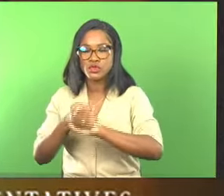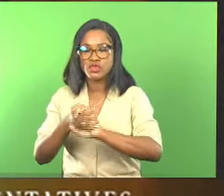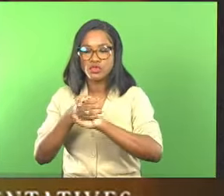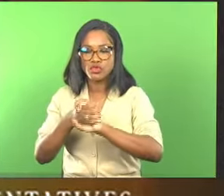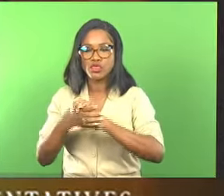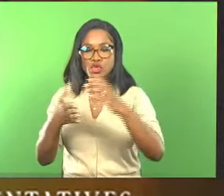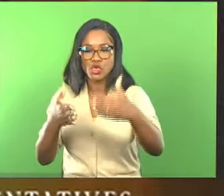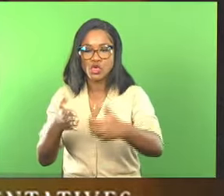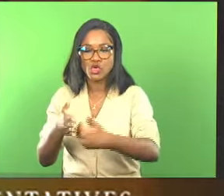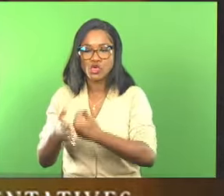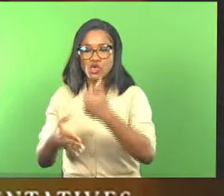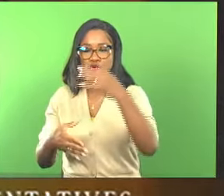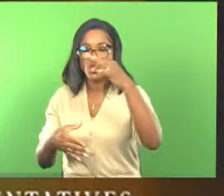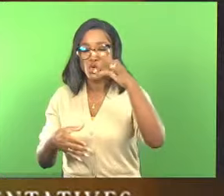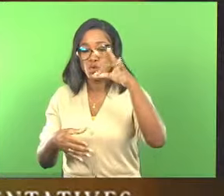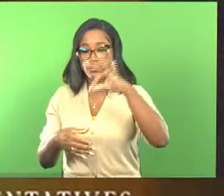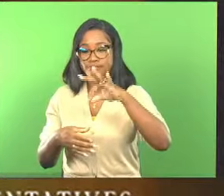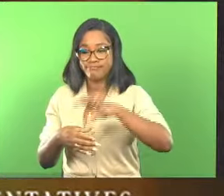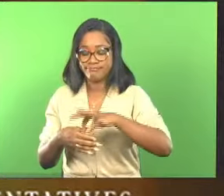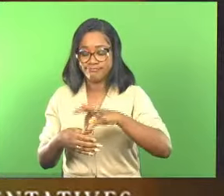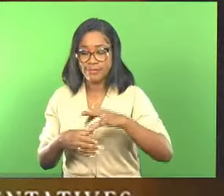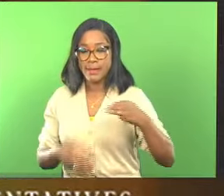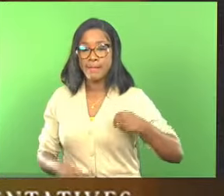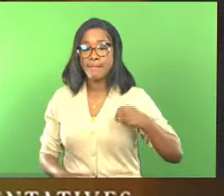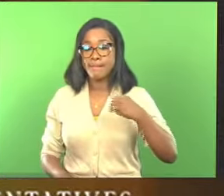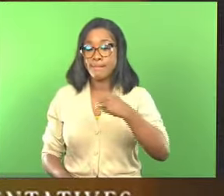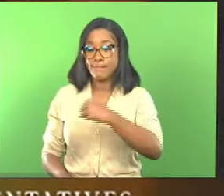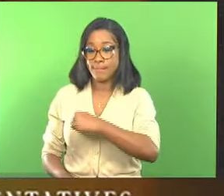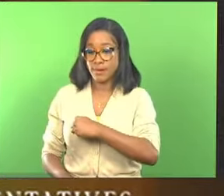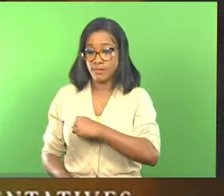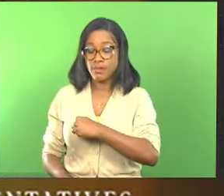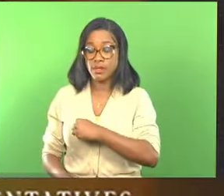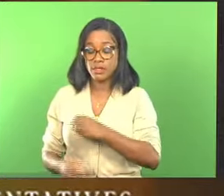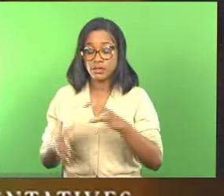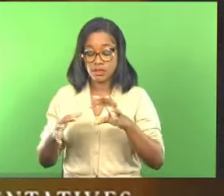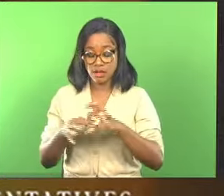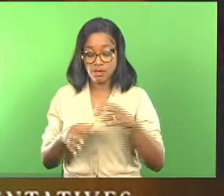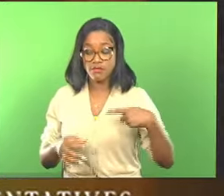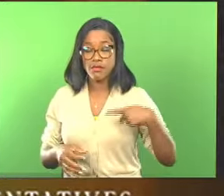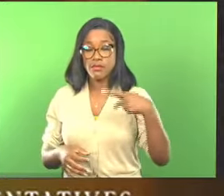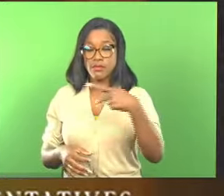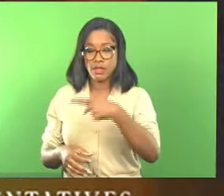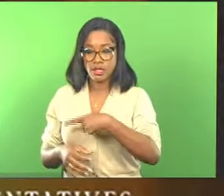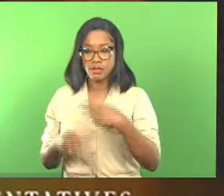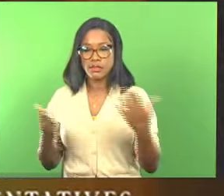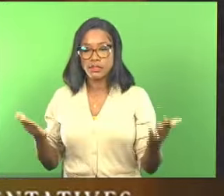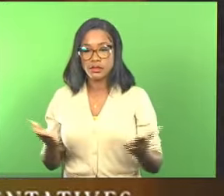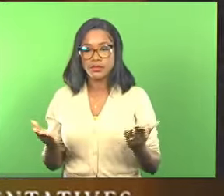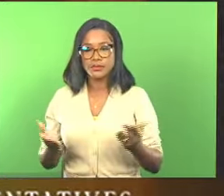newly elected members of this august House.